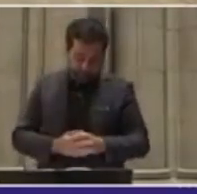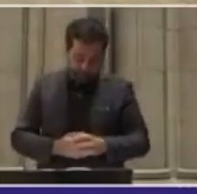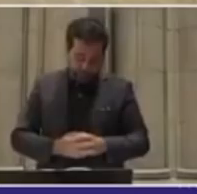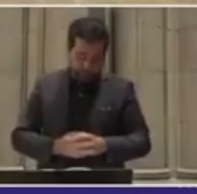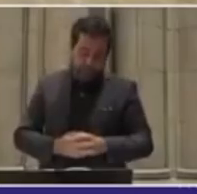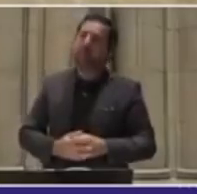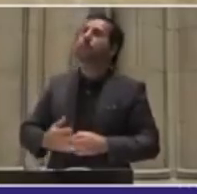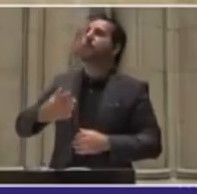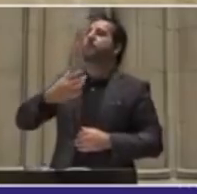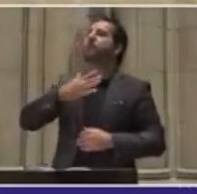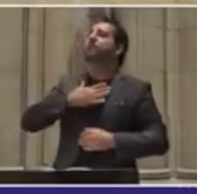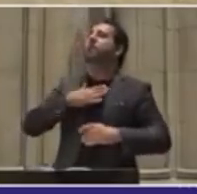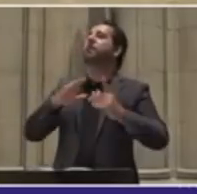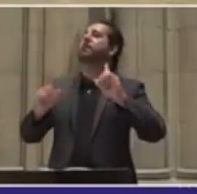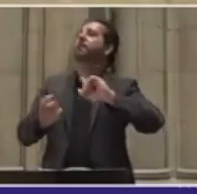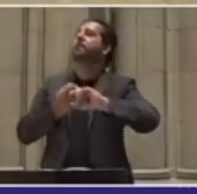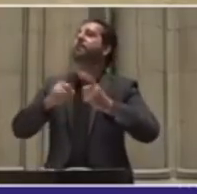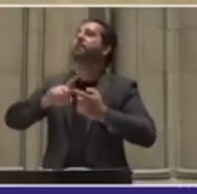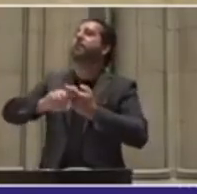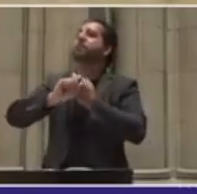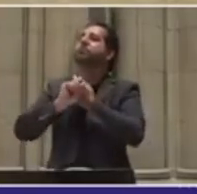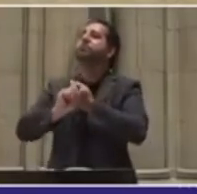be my friend,